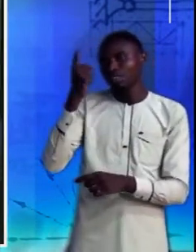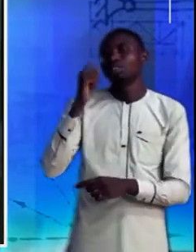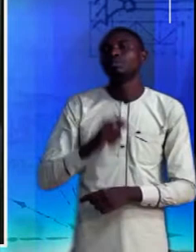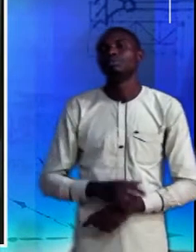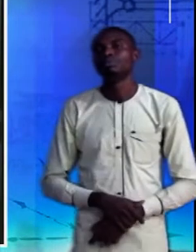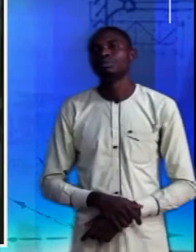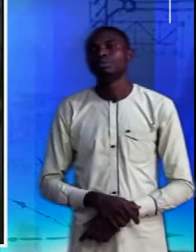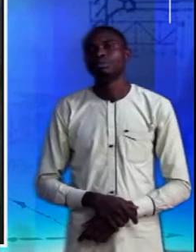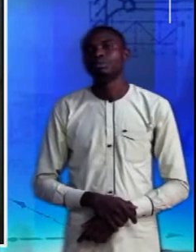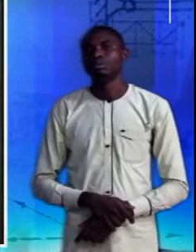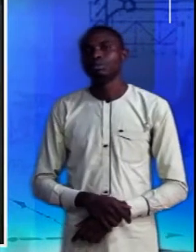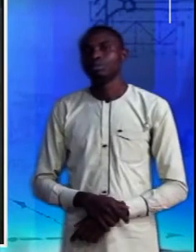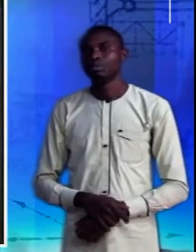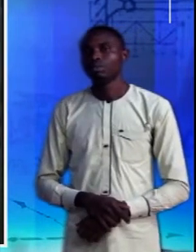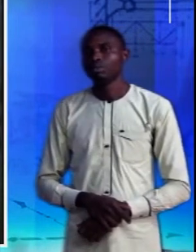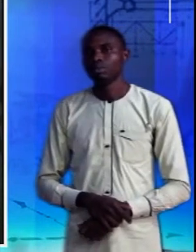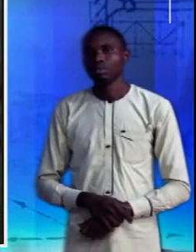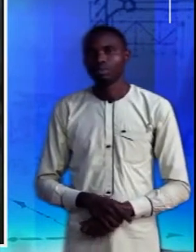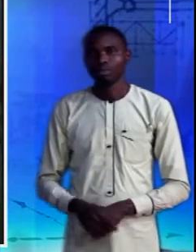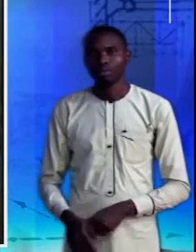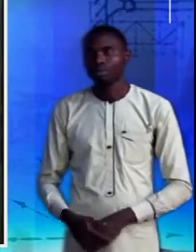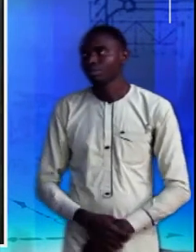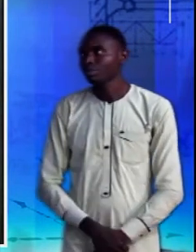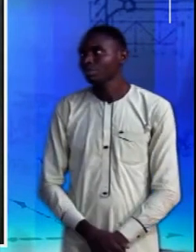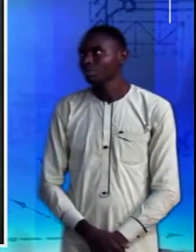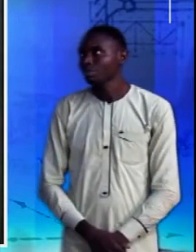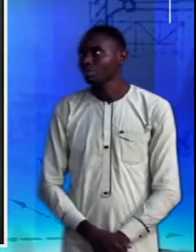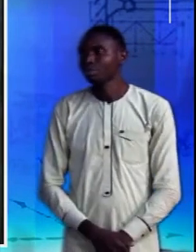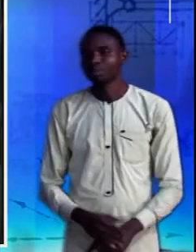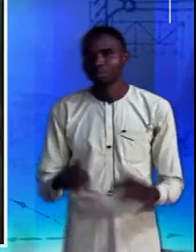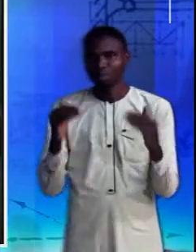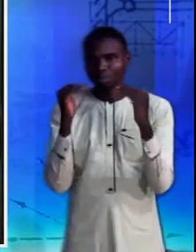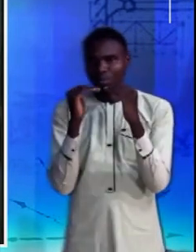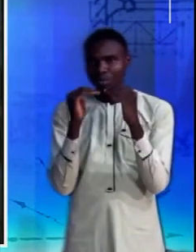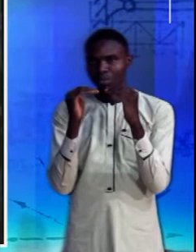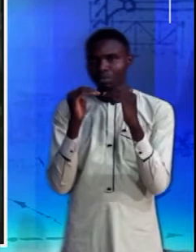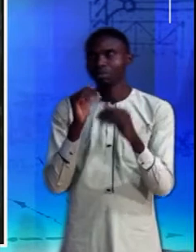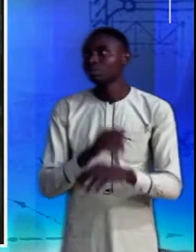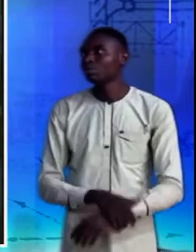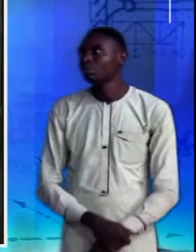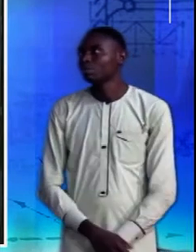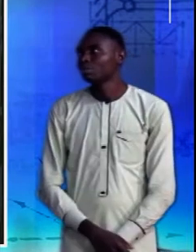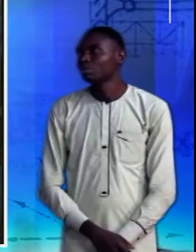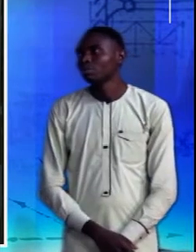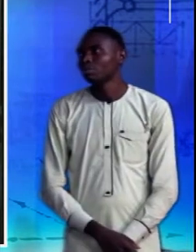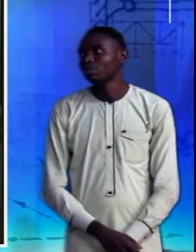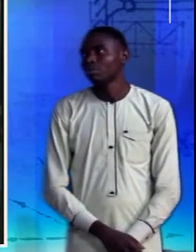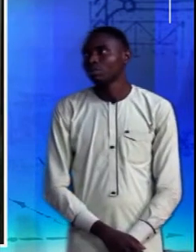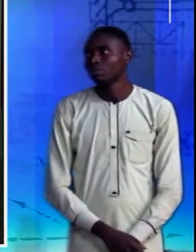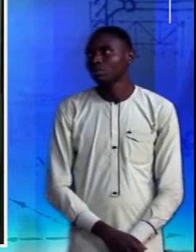let us calculate it here, 30 times